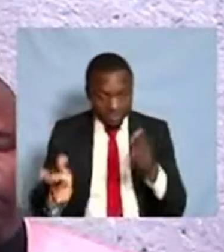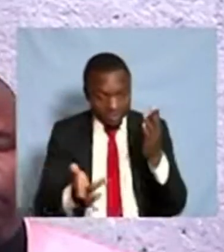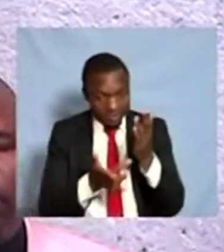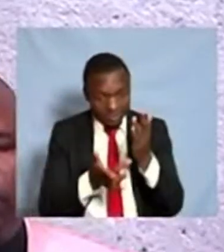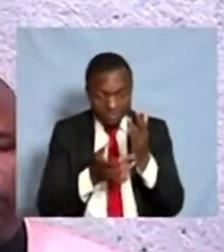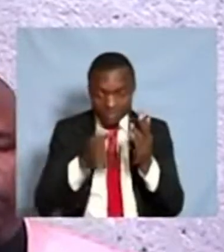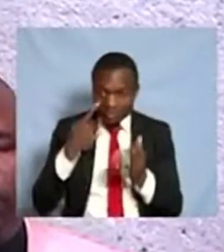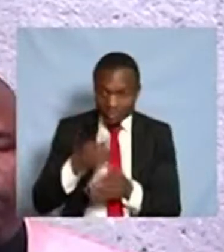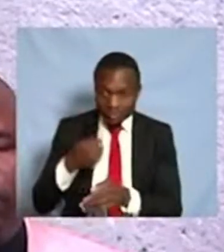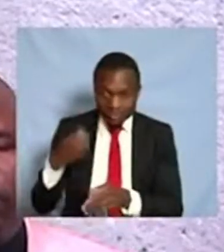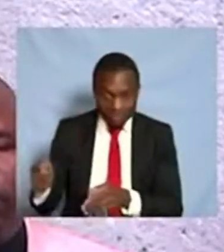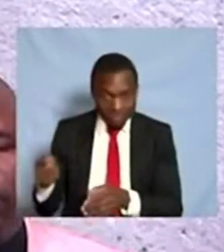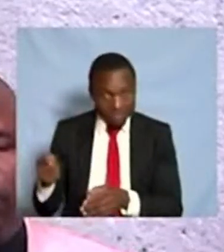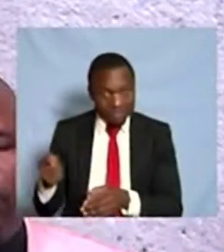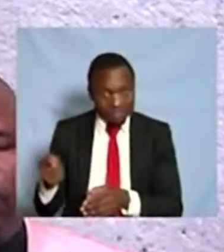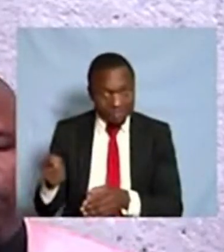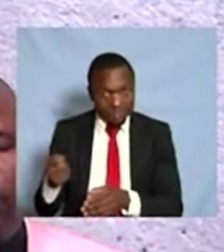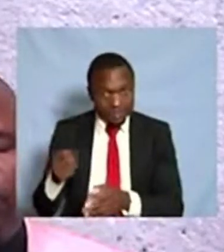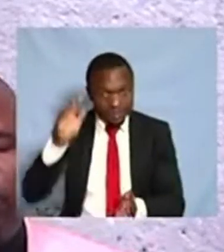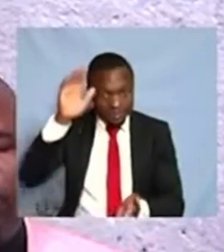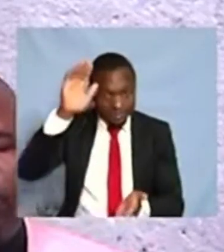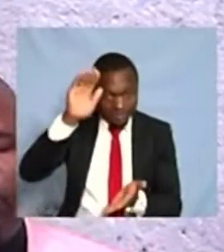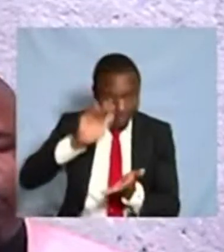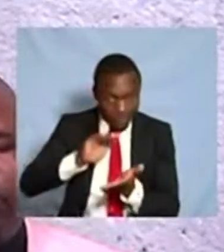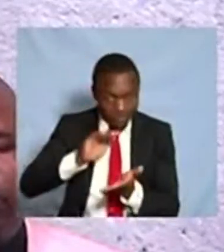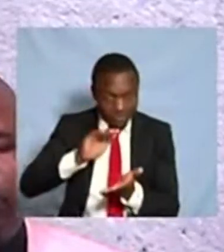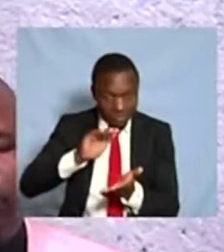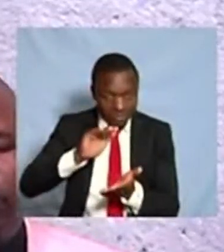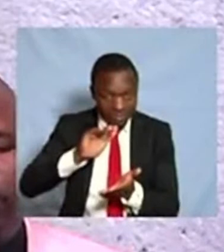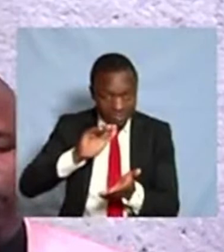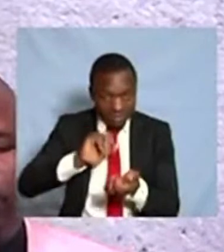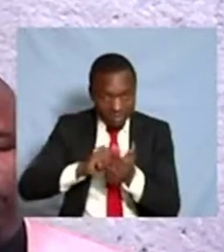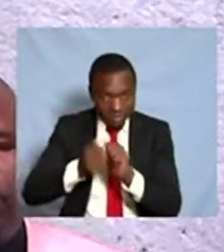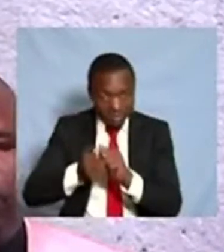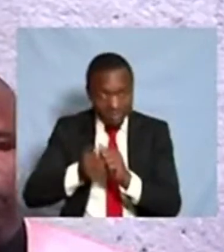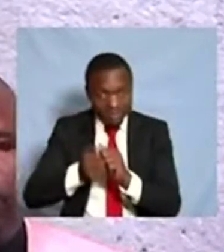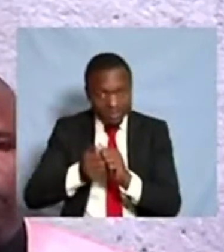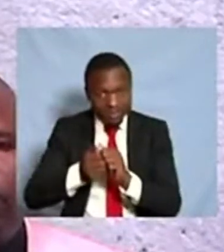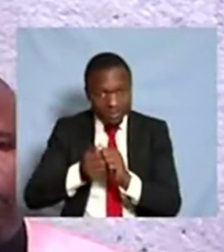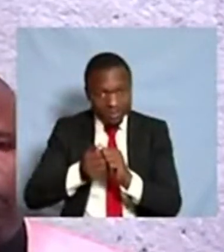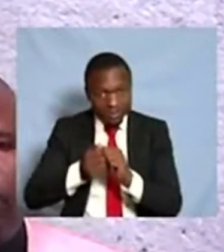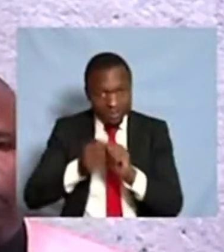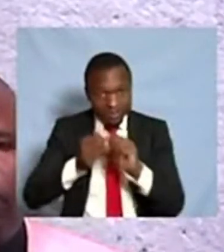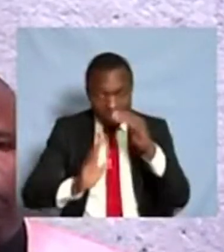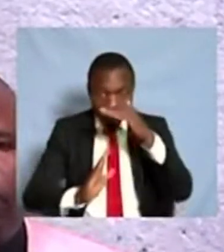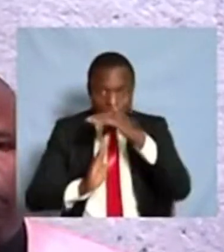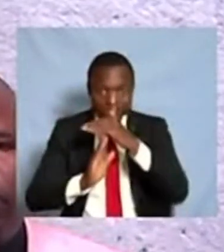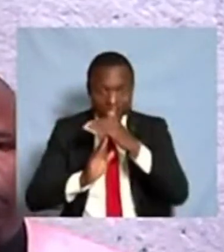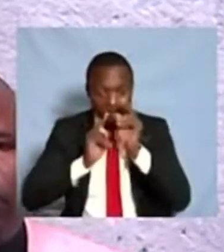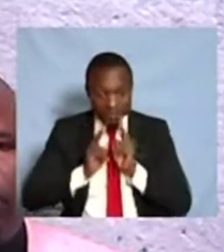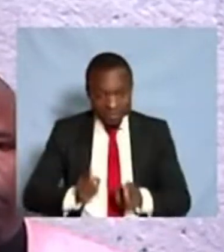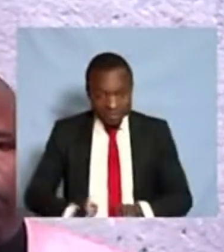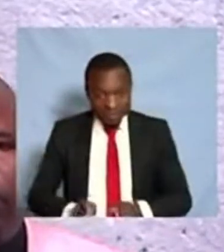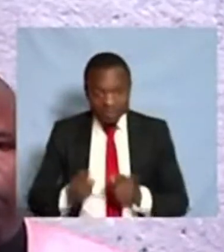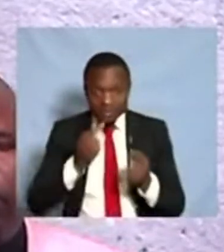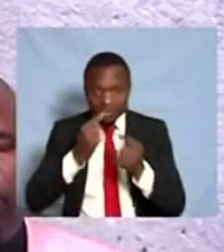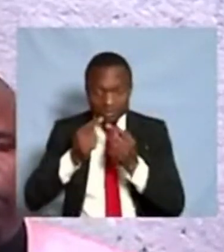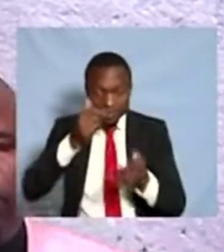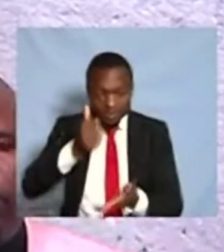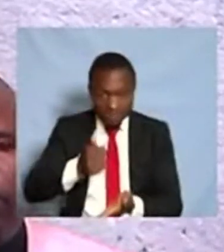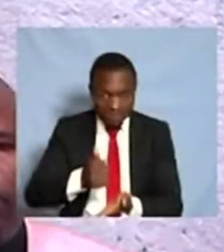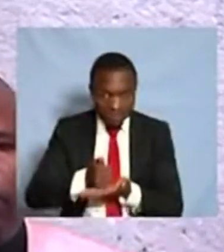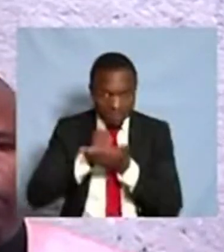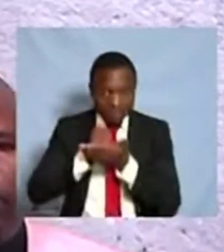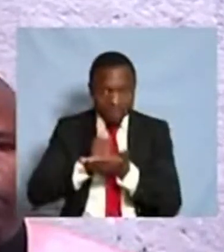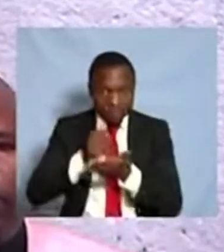in cutting red tape, reducing discretion, and limiting human interaction will ultimately help to reduce